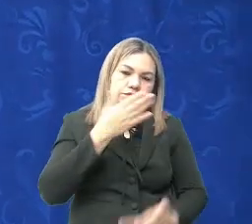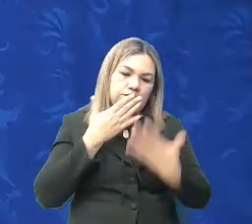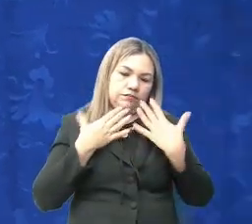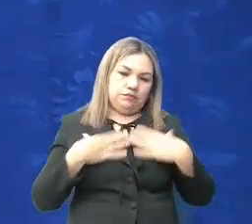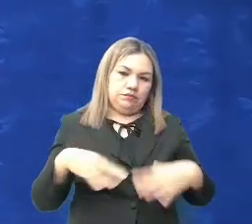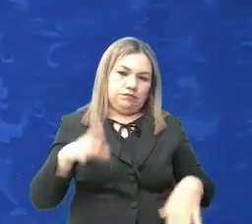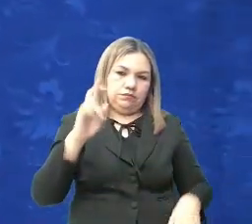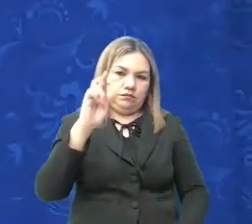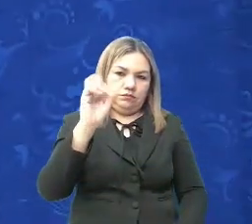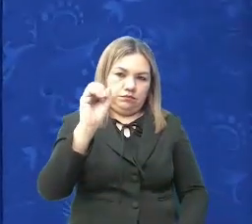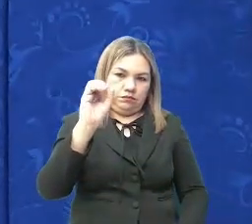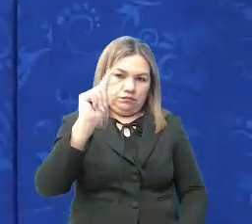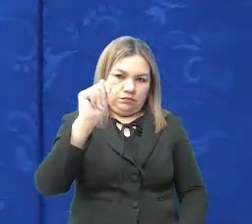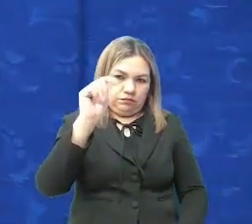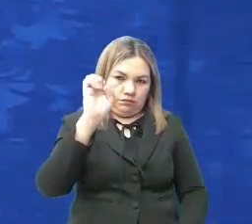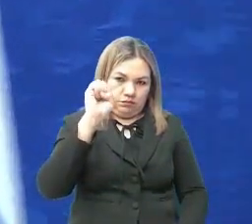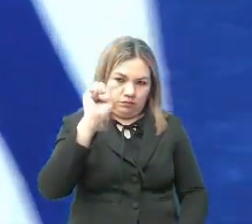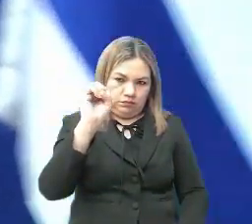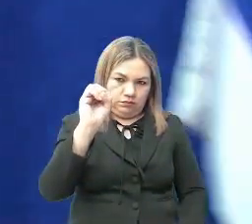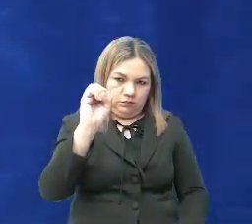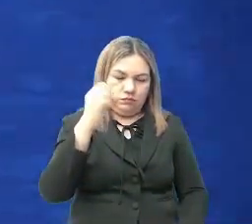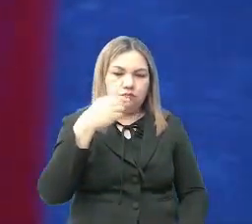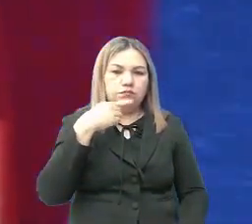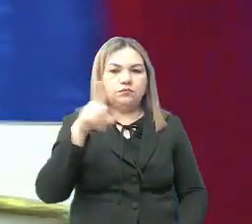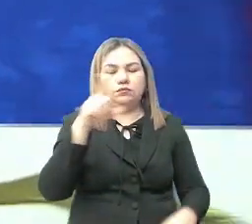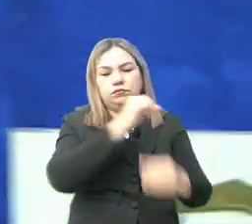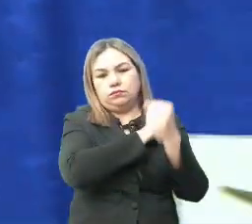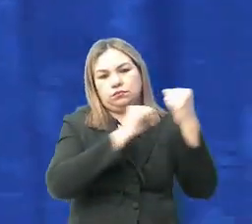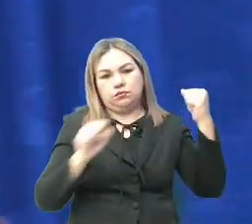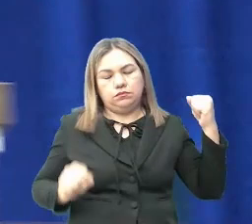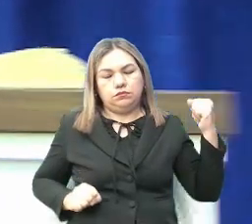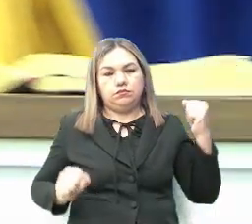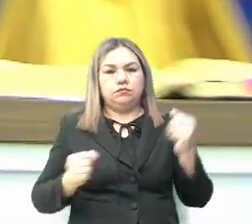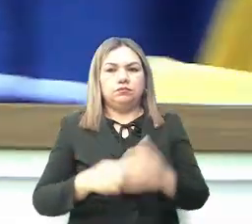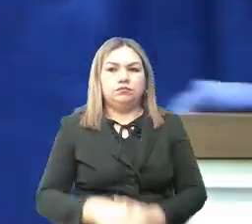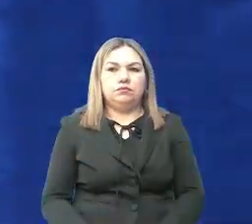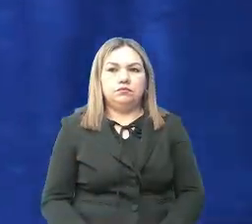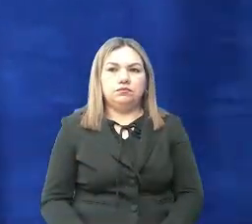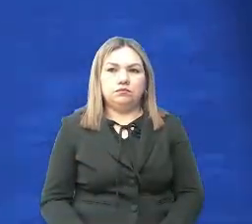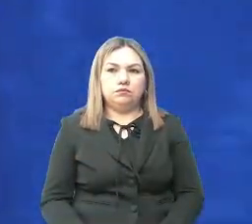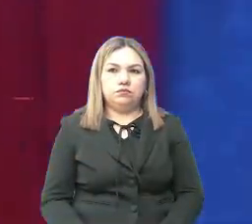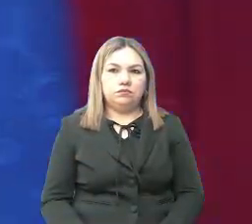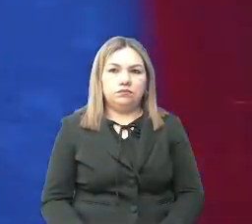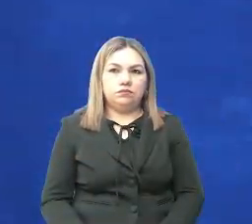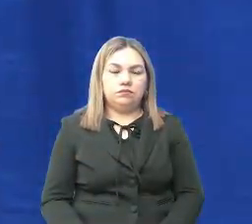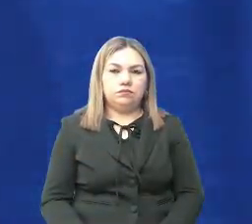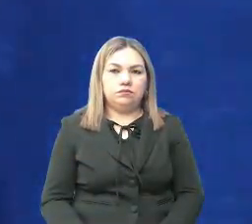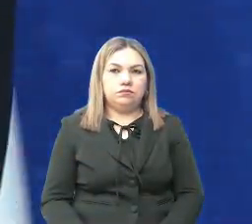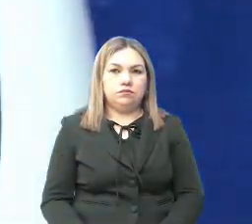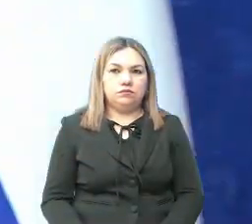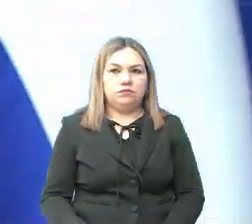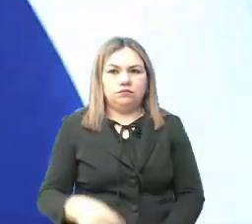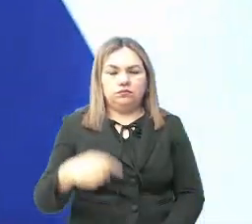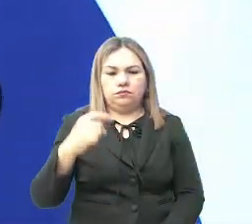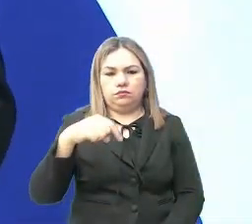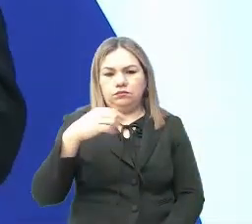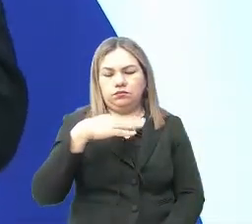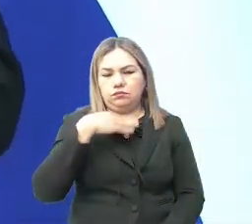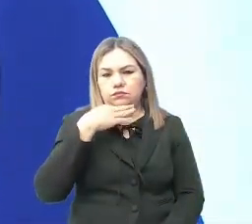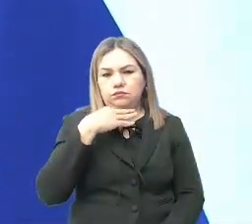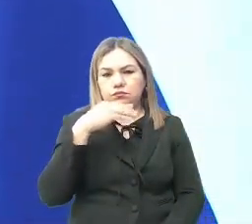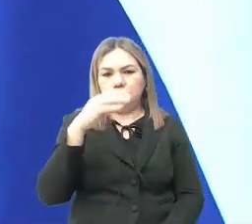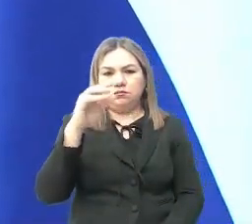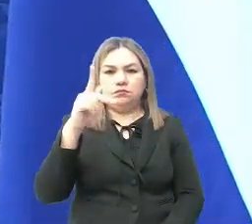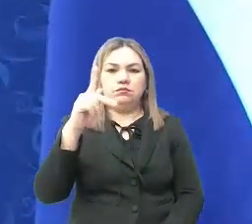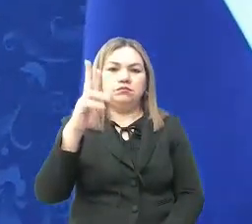sleep will make you dress with broken cloth.